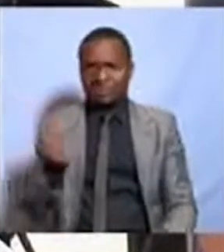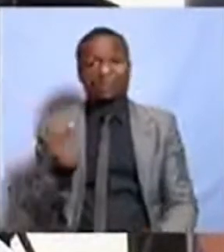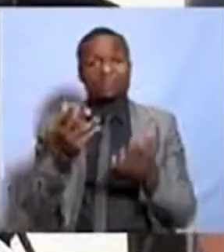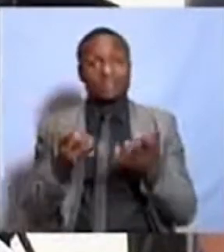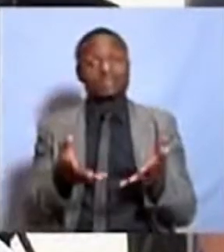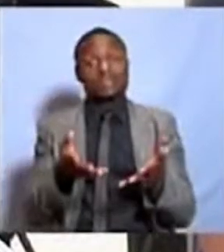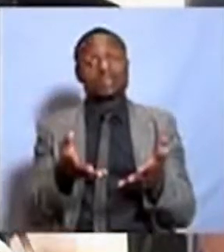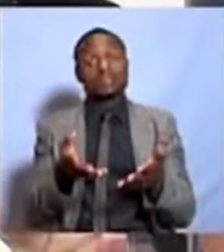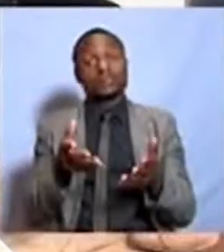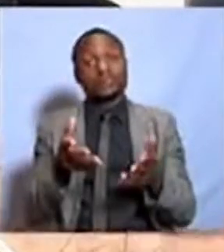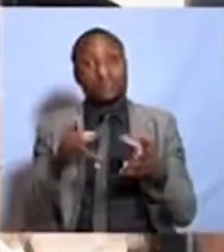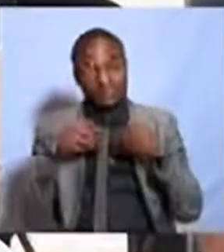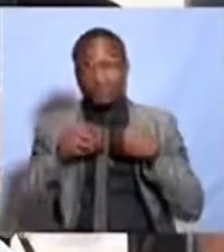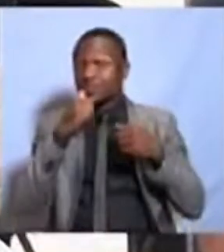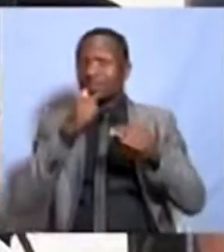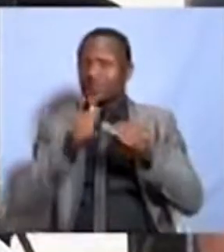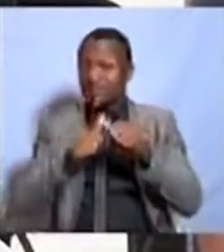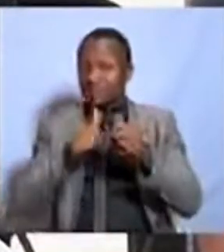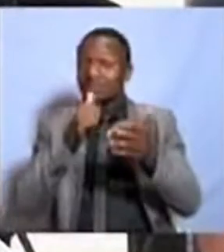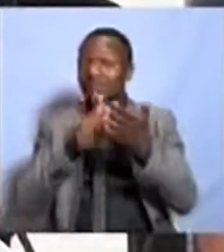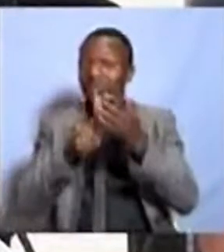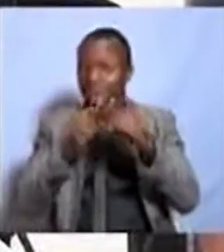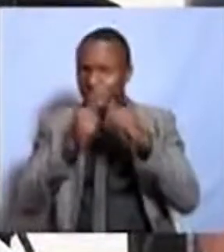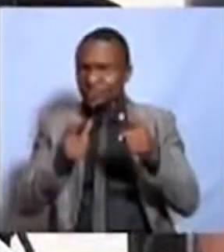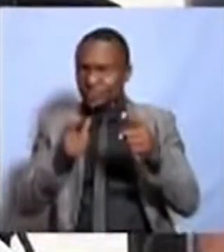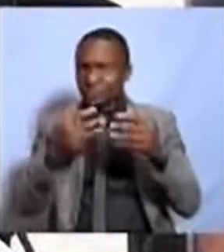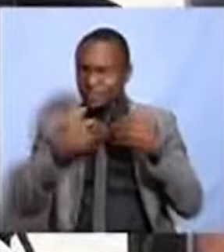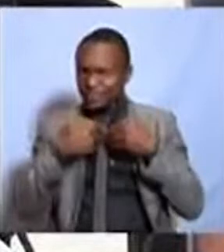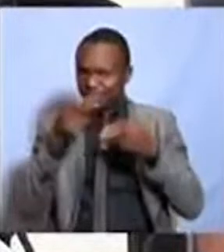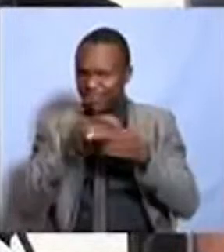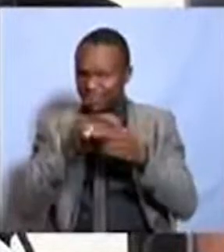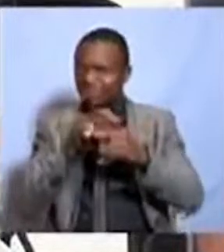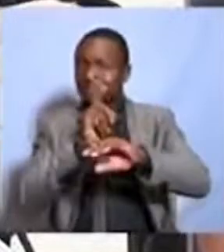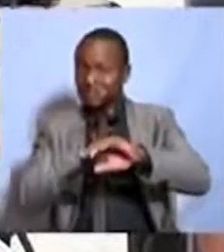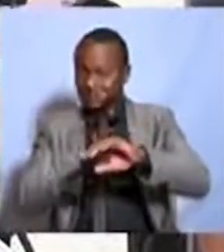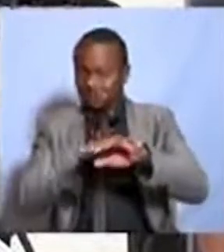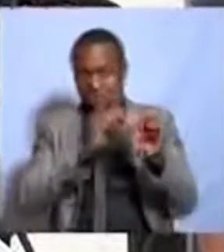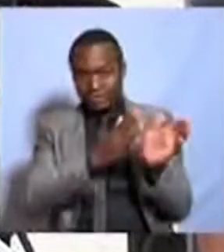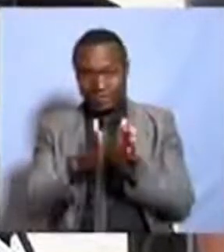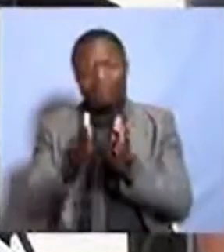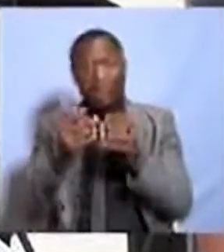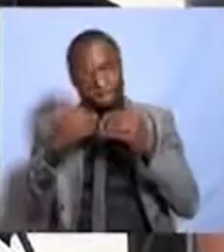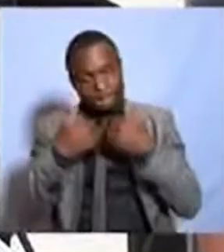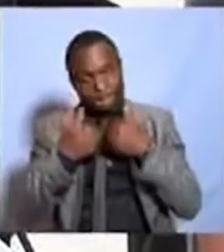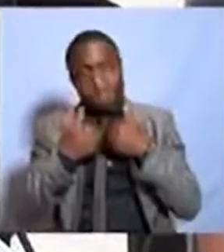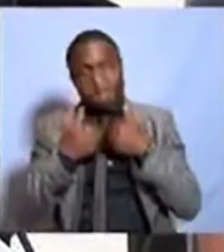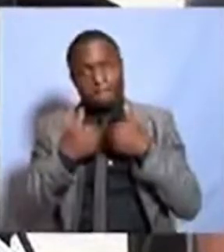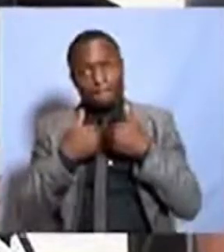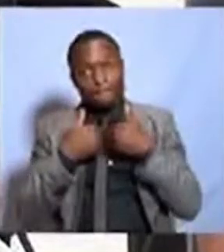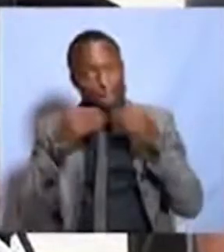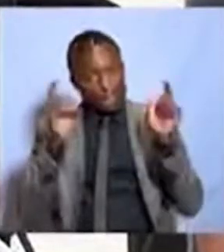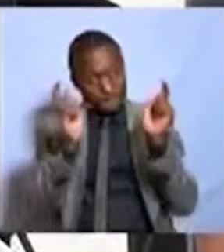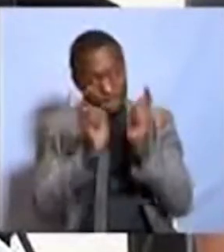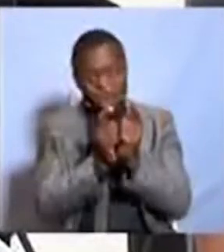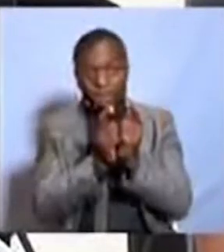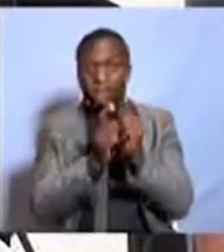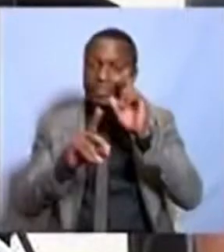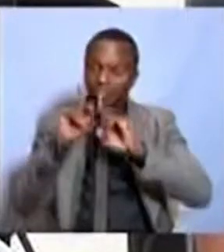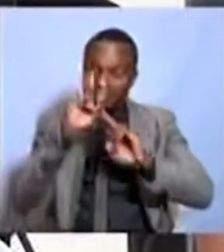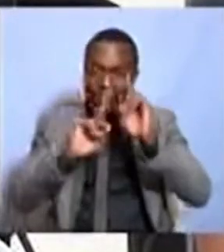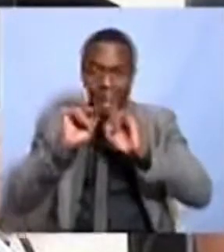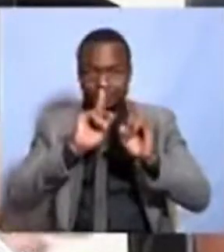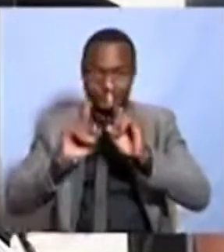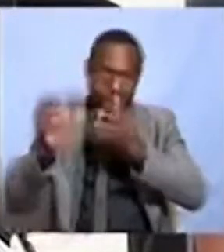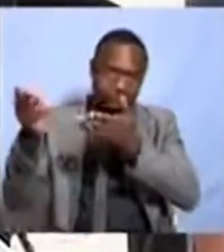letter. But then, unfortunately, we had a very short time to prepare for this. So usually we do have a collision and we do meet and discuss and come with one